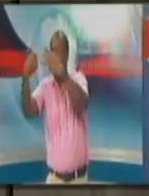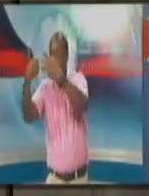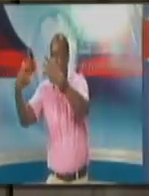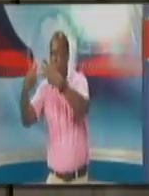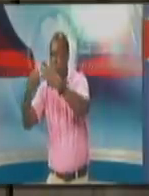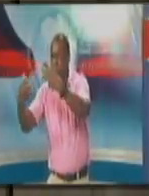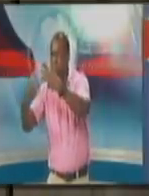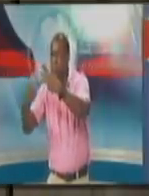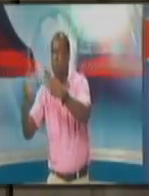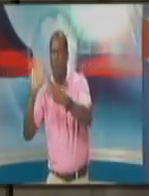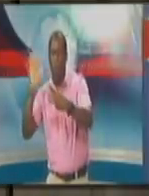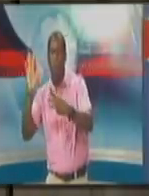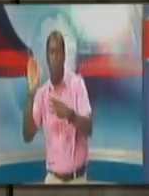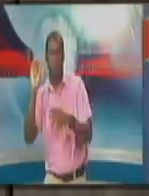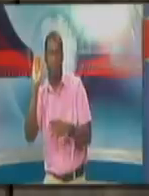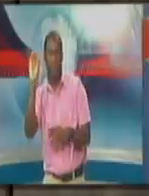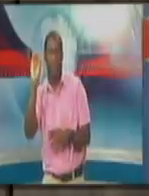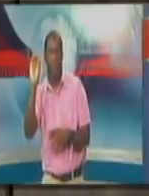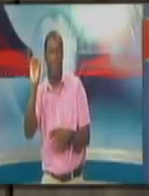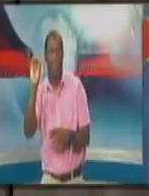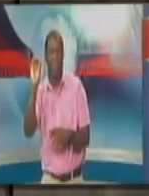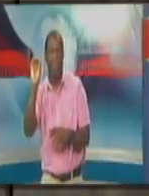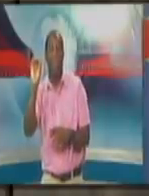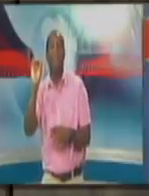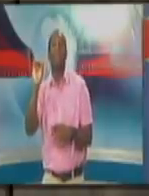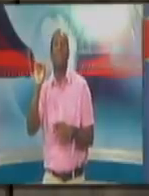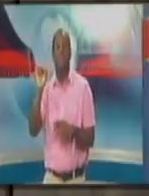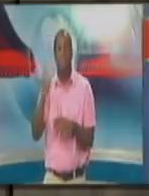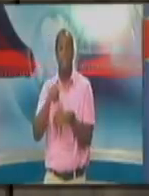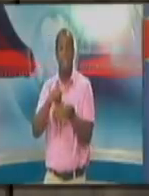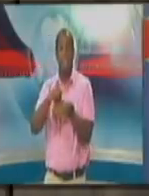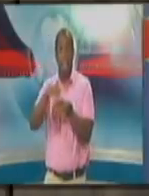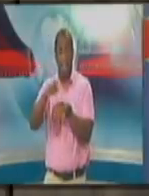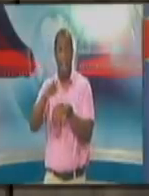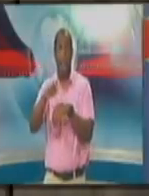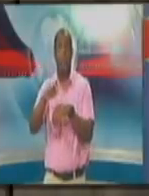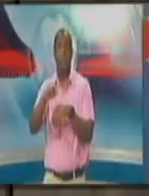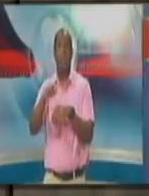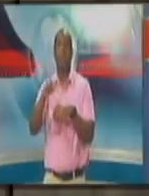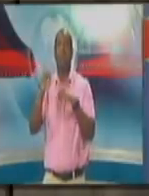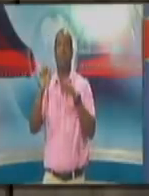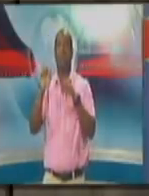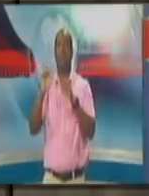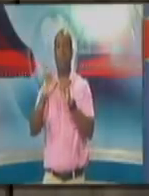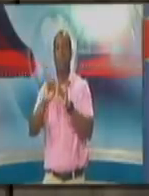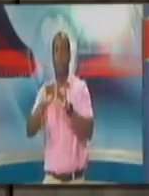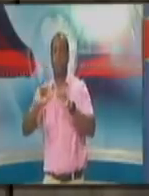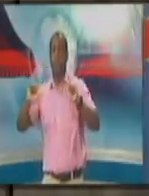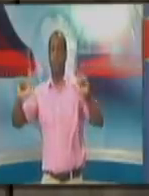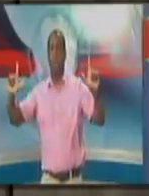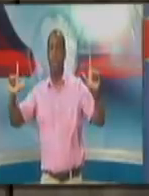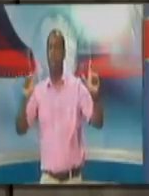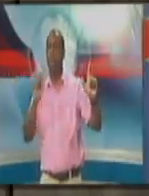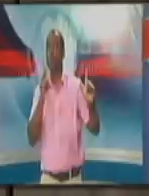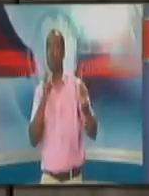that. When we send out the demographic chart that we did before, we can include it there.